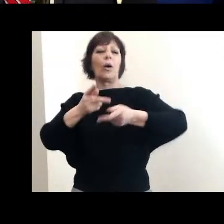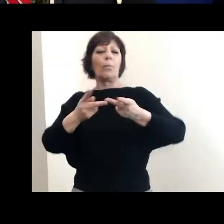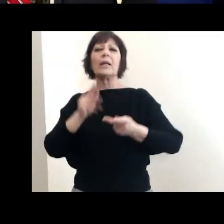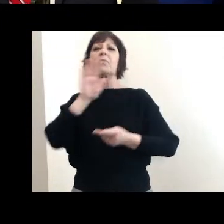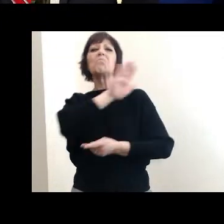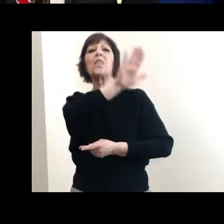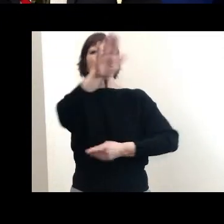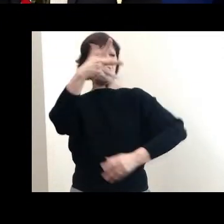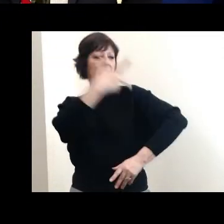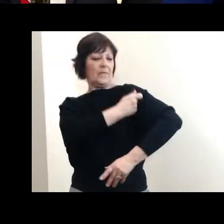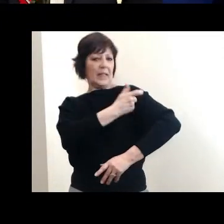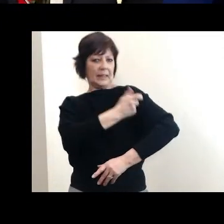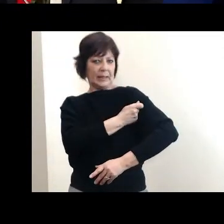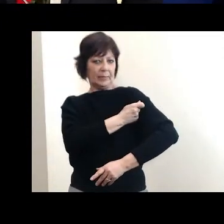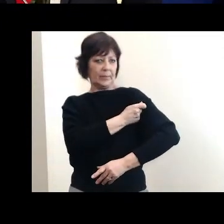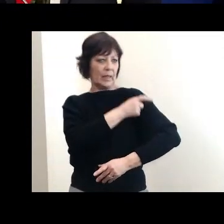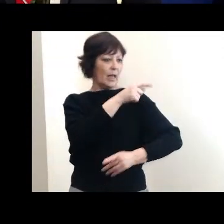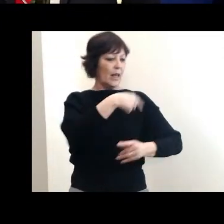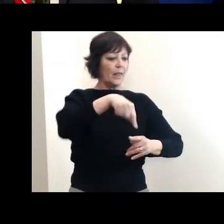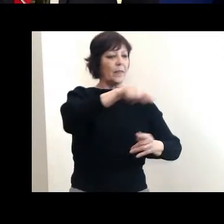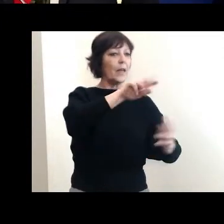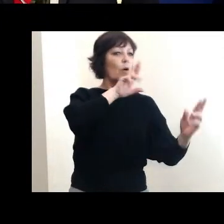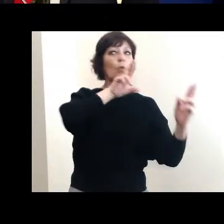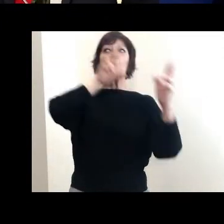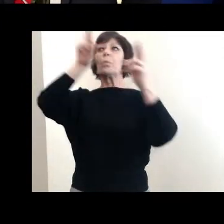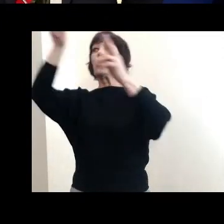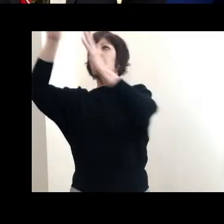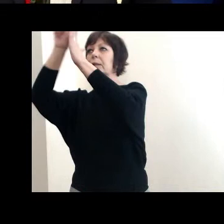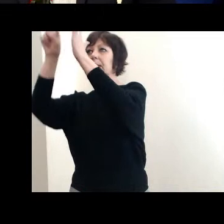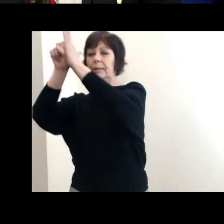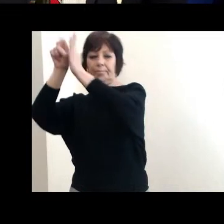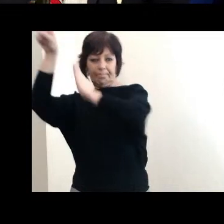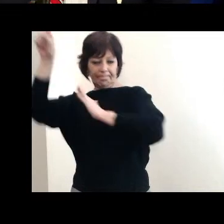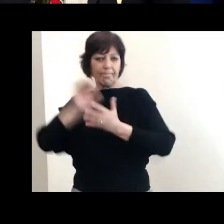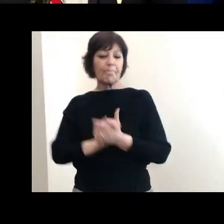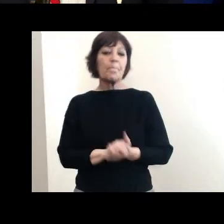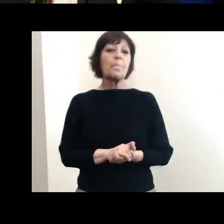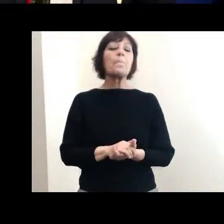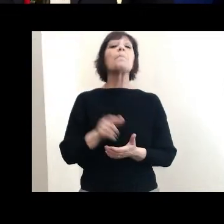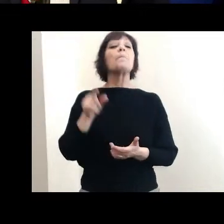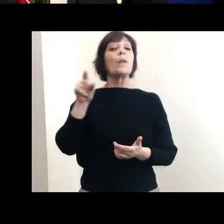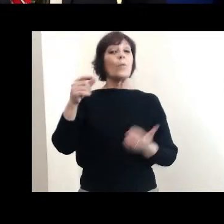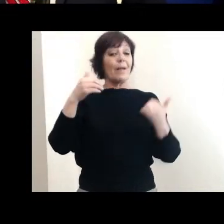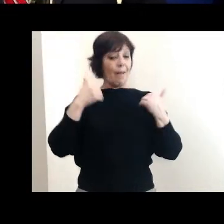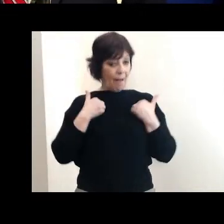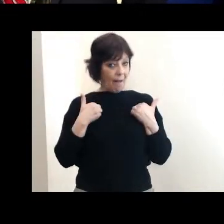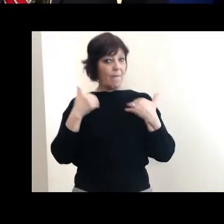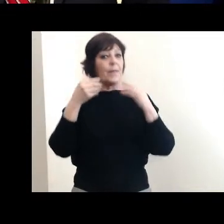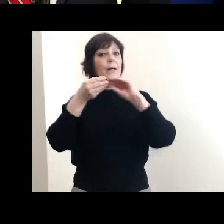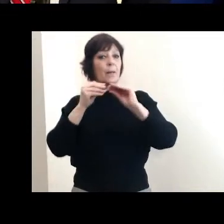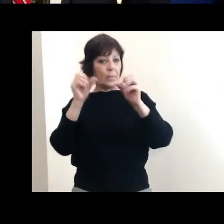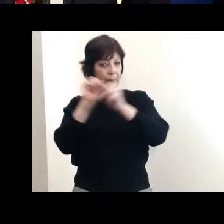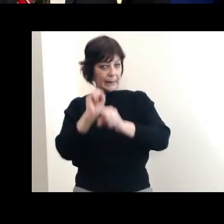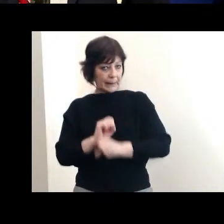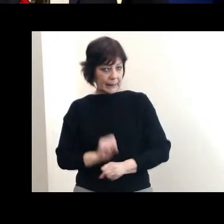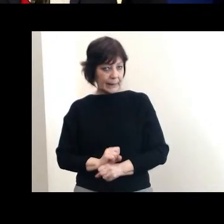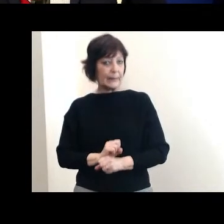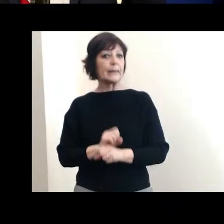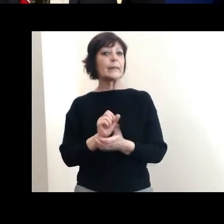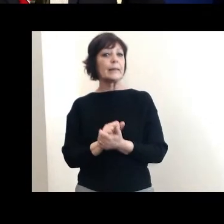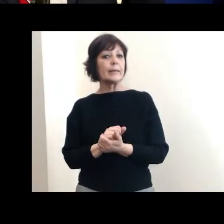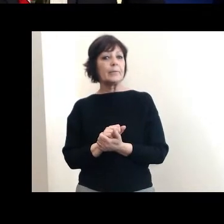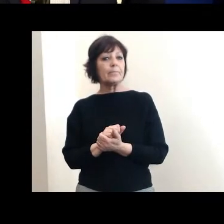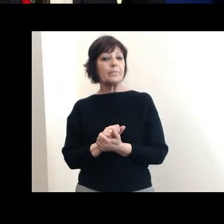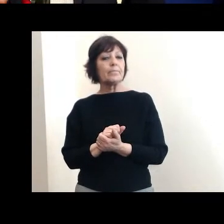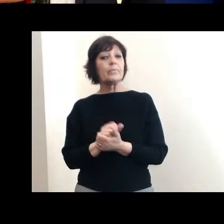vaccinations as reported to them by the federal government. So we have the latest statistics, and